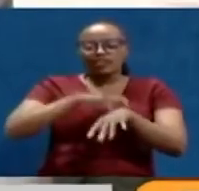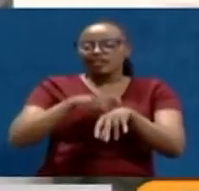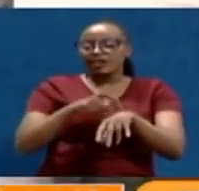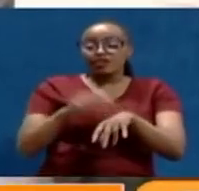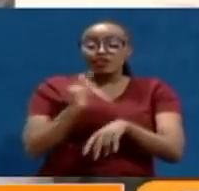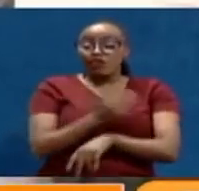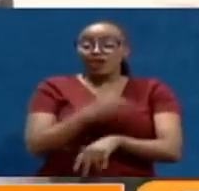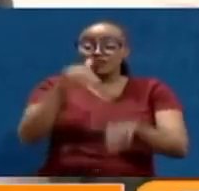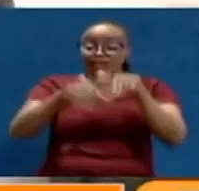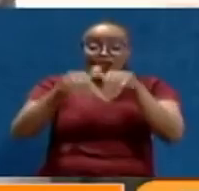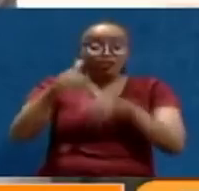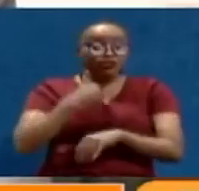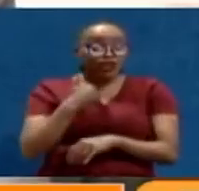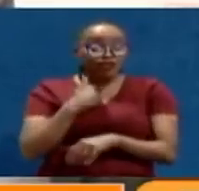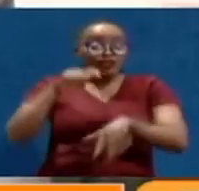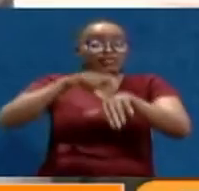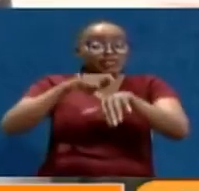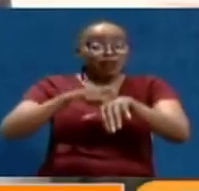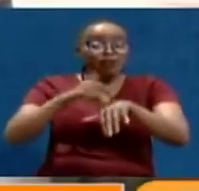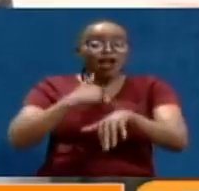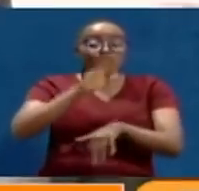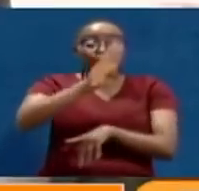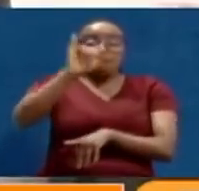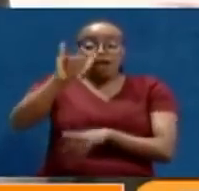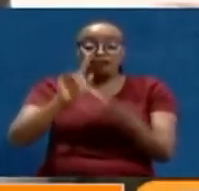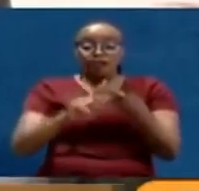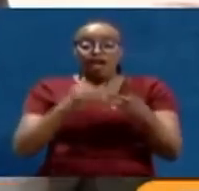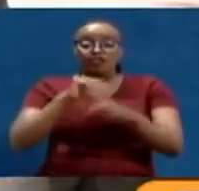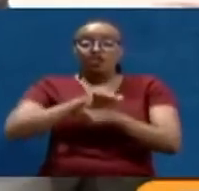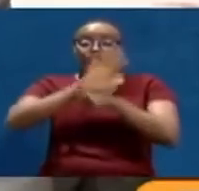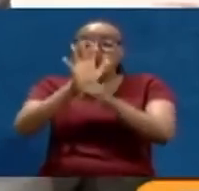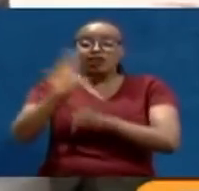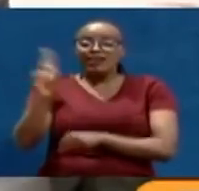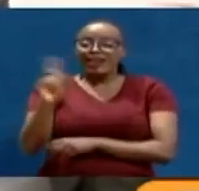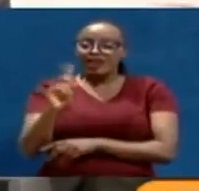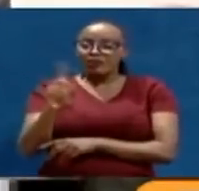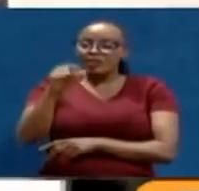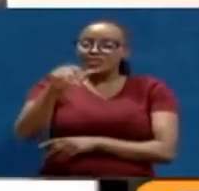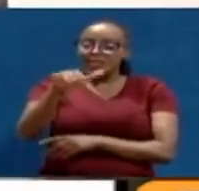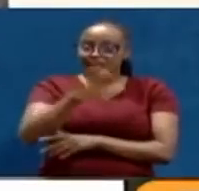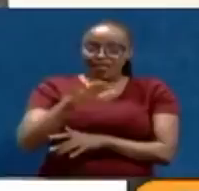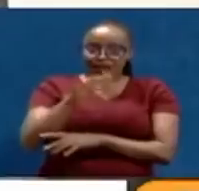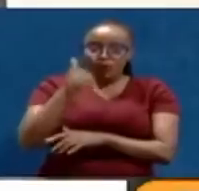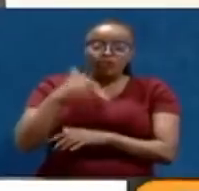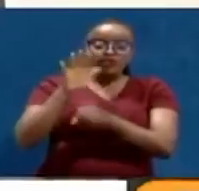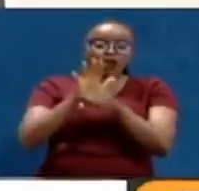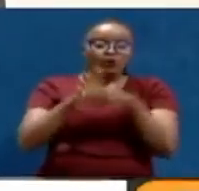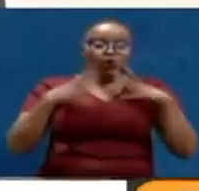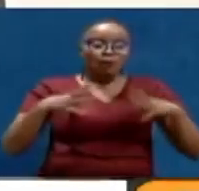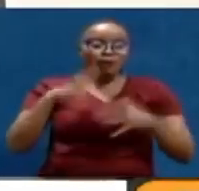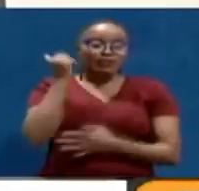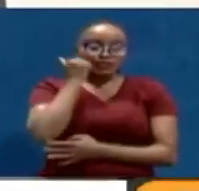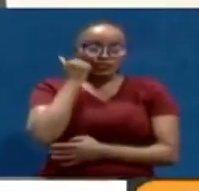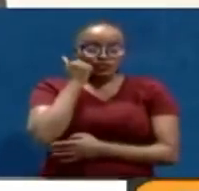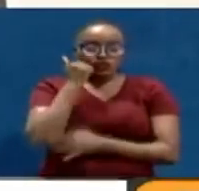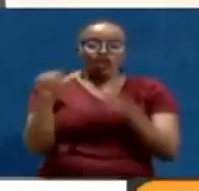us to go to an election when we are having the BBI, when we are having COVID in Nairobi is the highest in the country. So it may